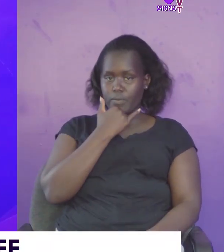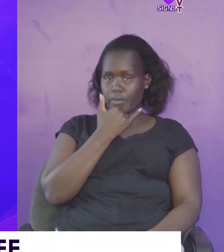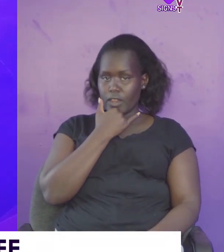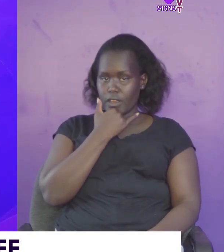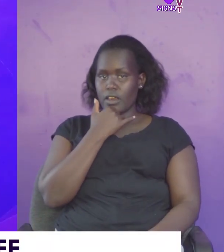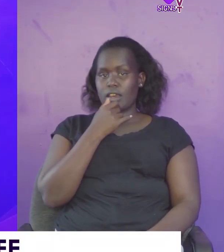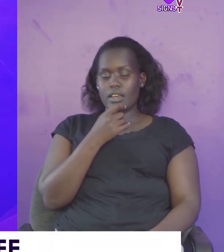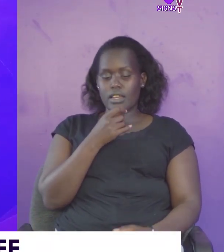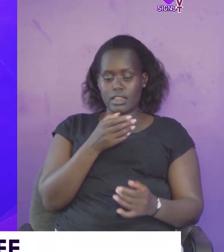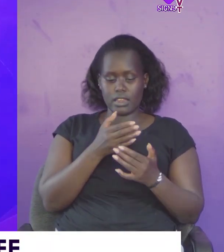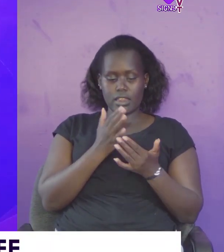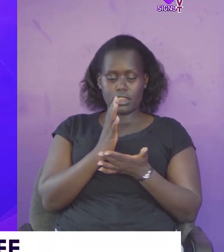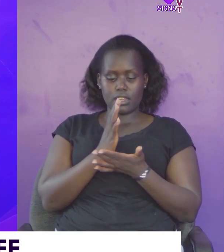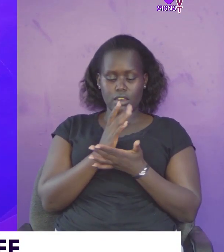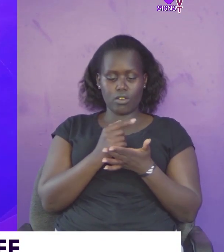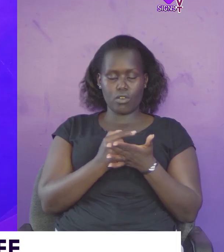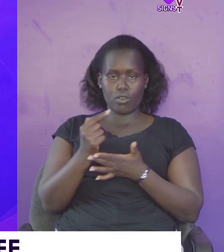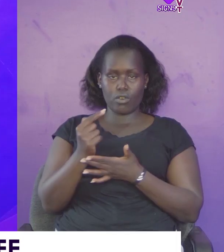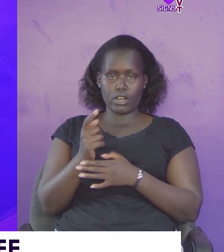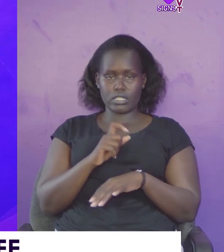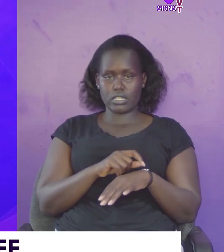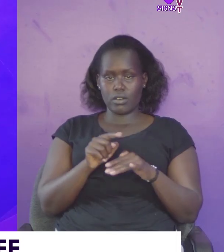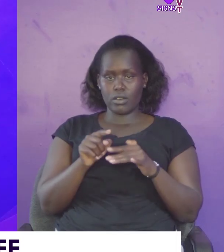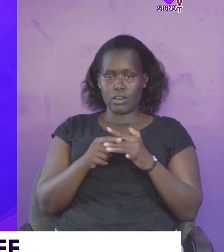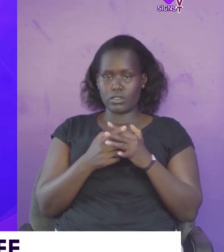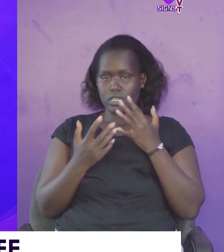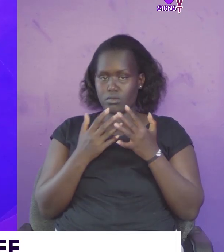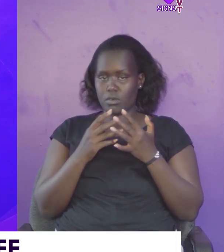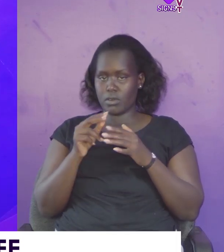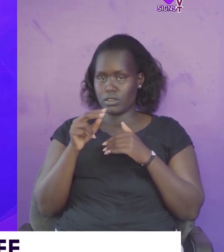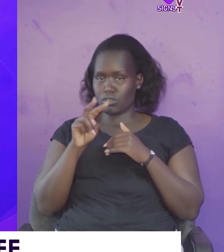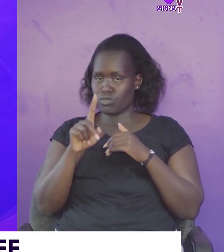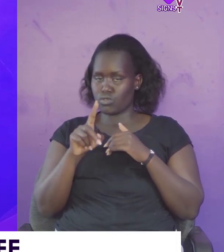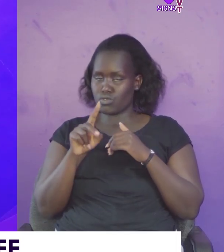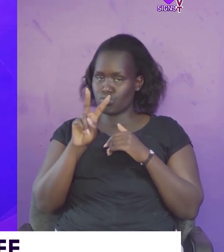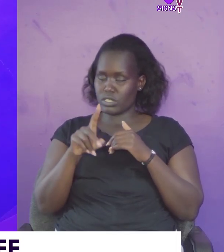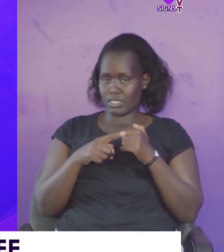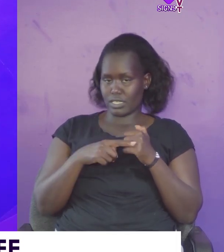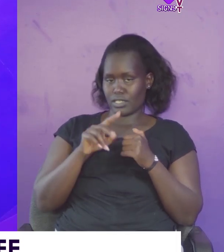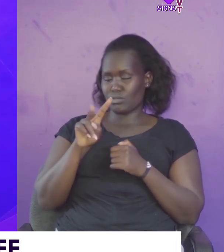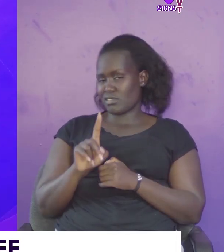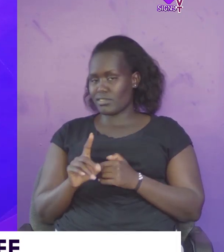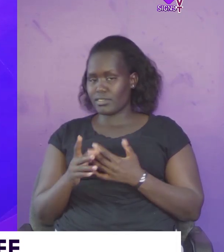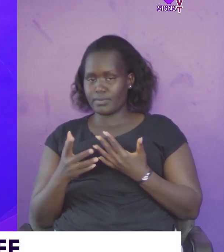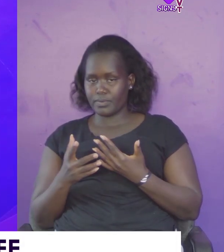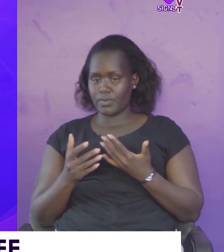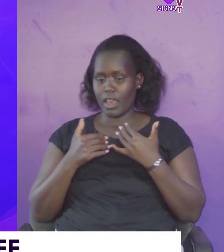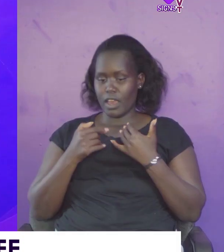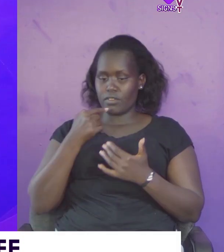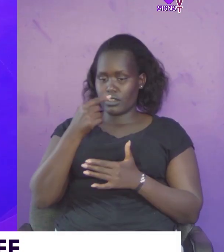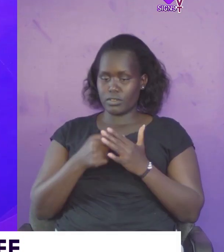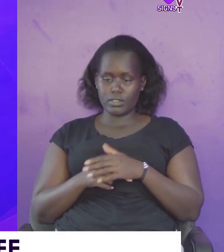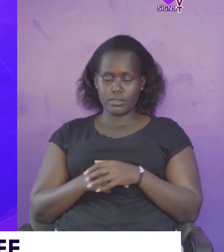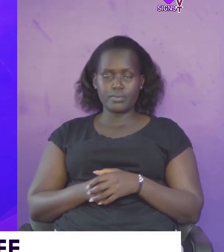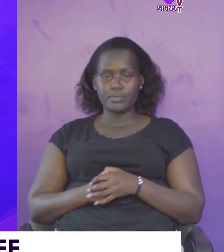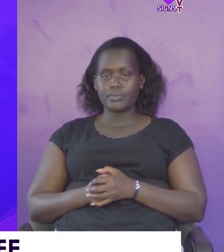right time? Maybe we need to tell people mwanze kitu mkiwa 26, 21. What do you have to say?